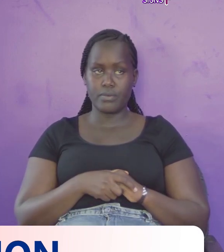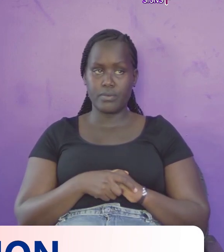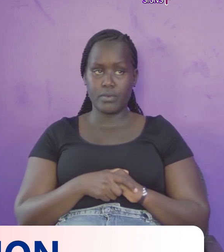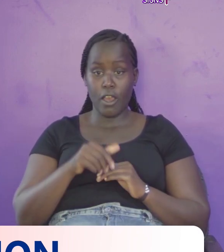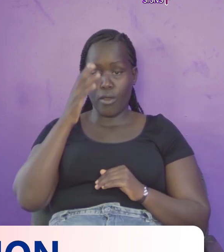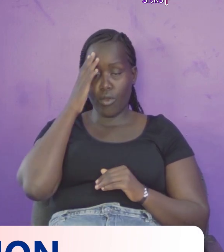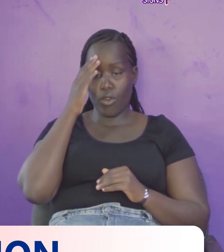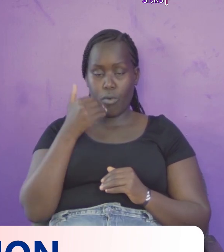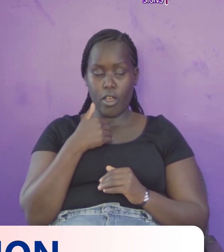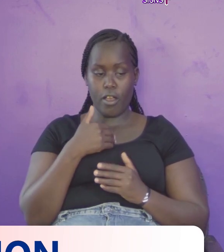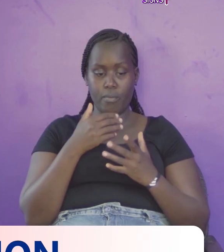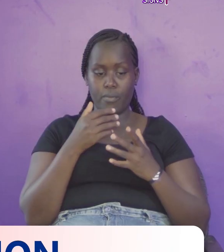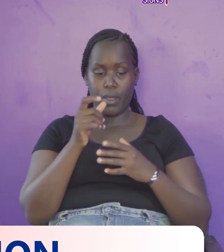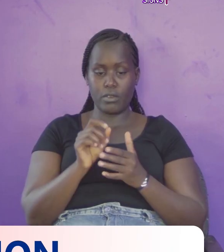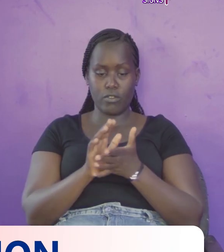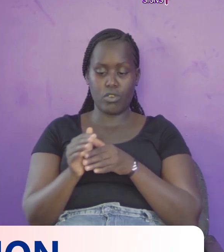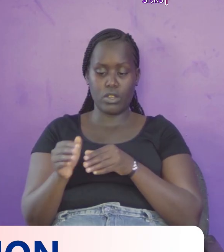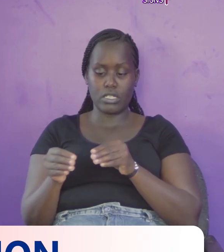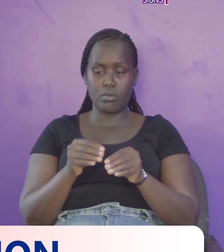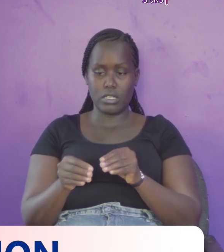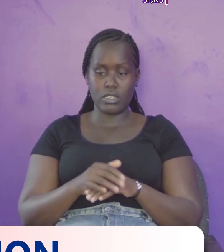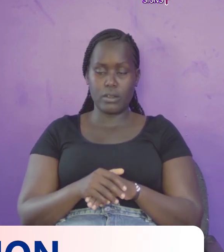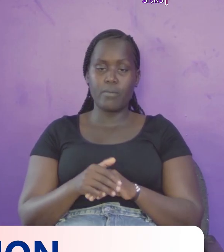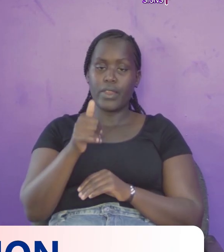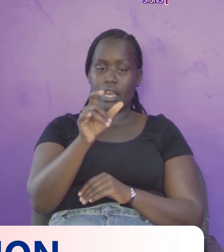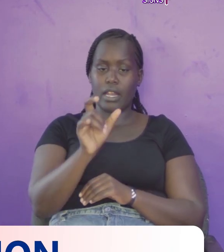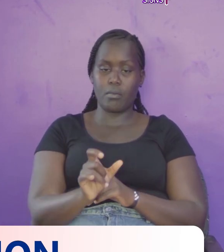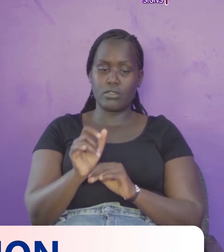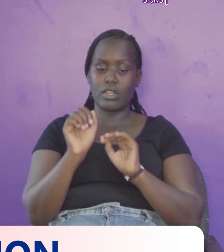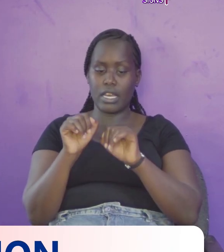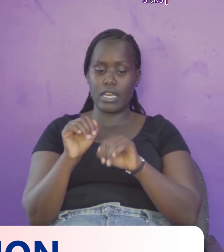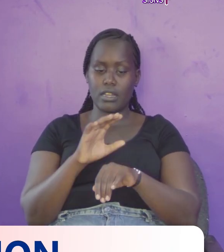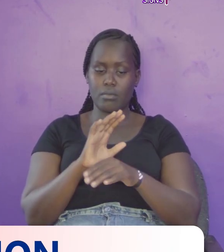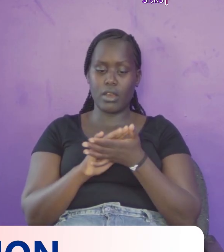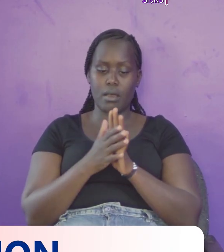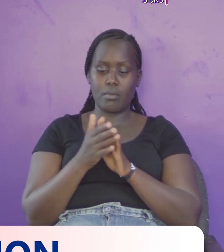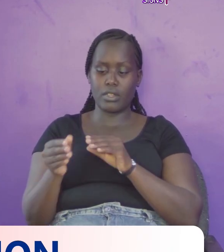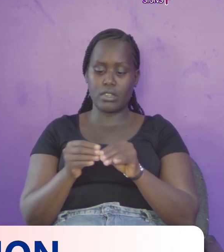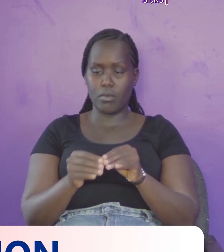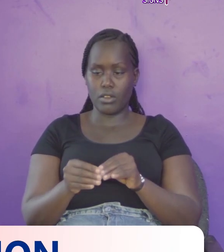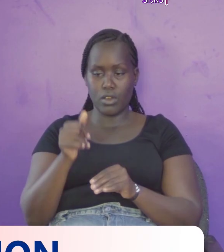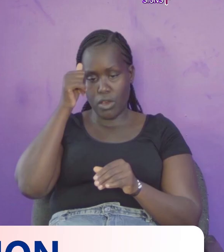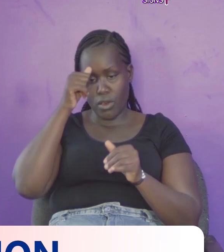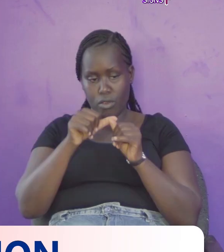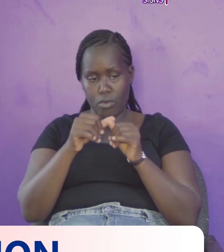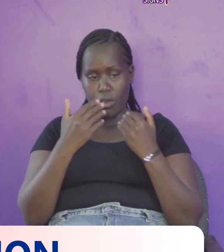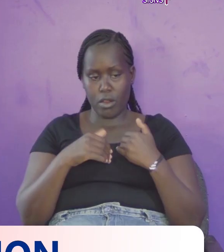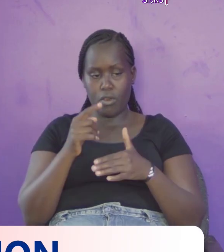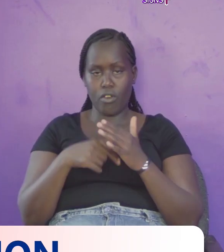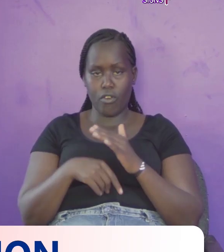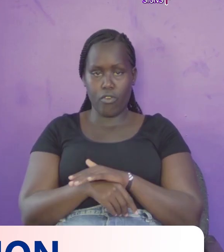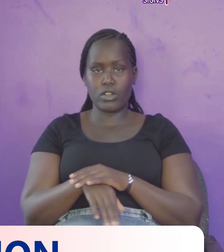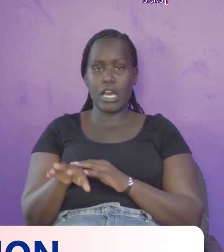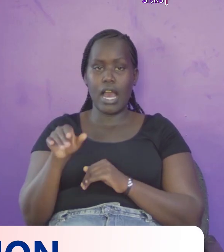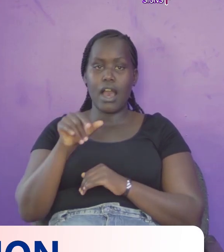to disability? Anyone can get disabled anytime. Yeah. You remind me of what my uncle used to tell me, Dr. Carl.